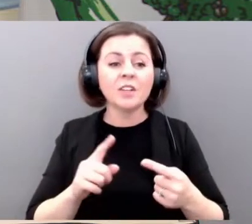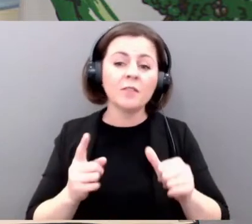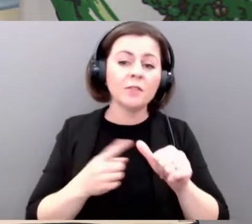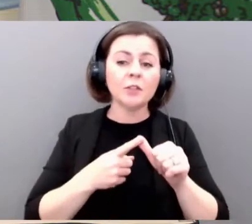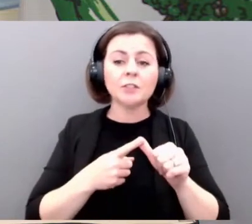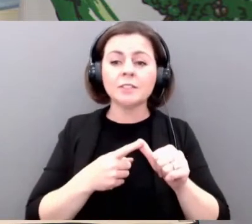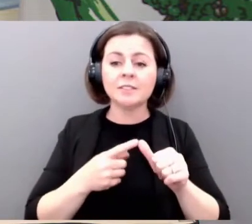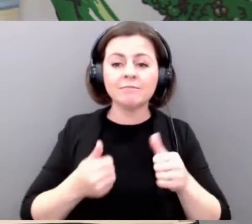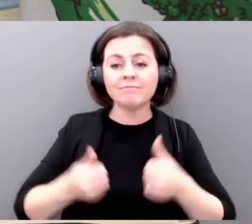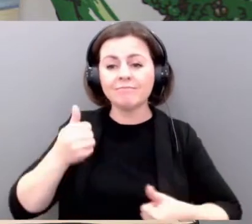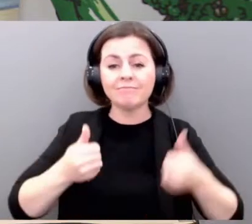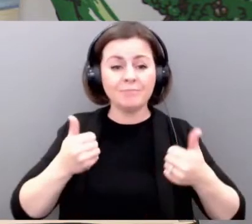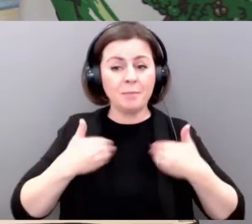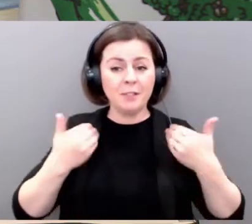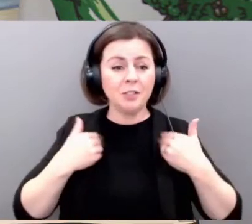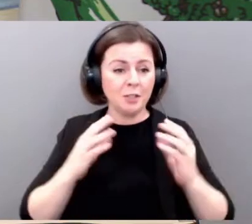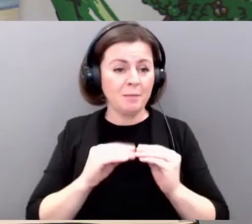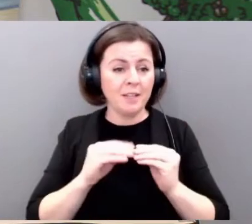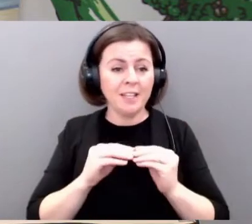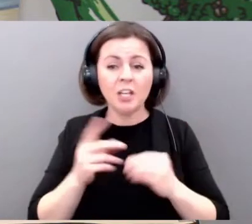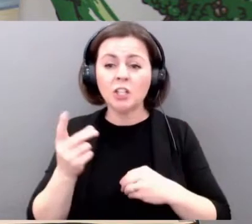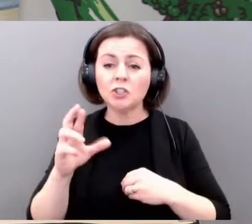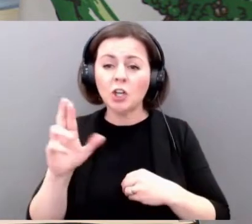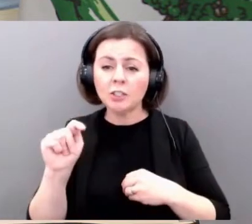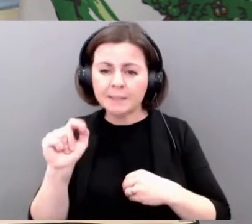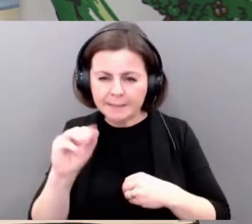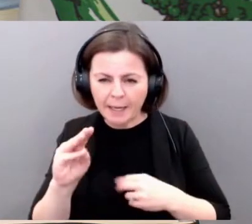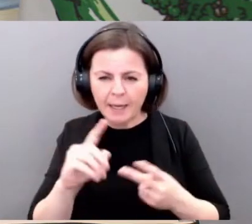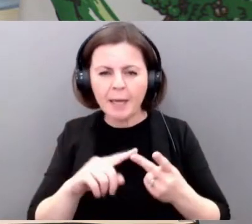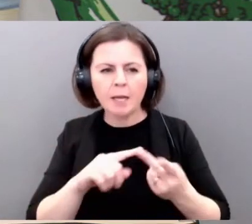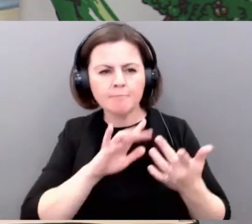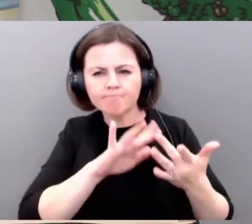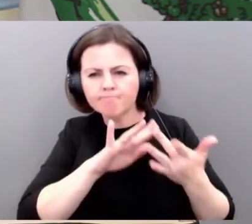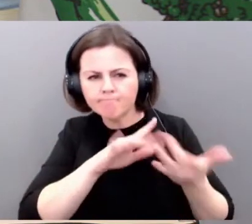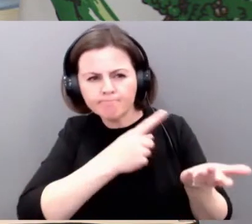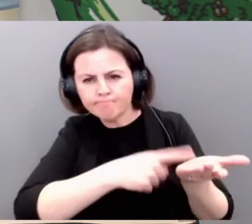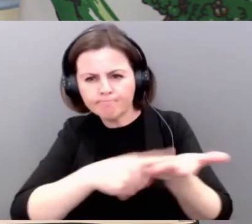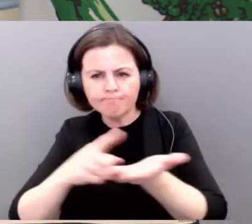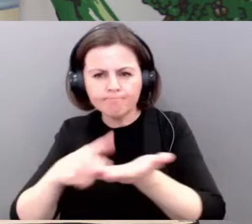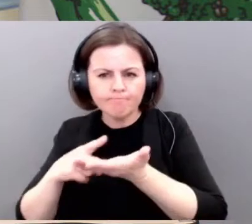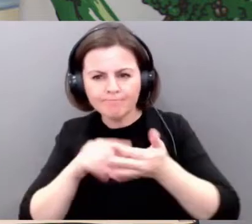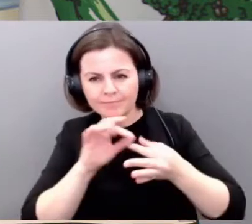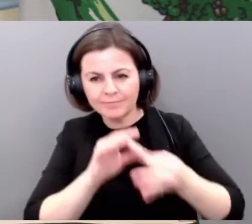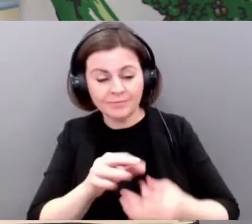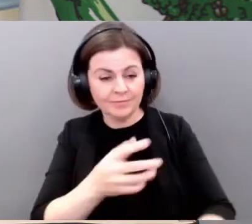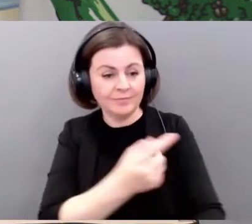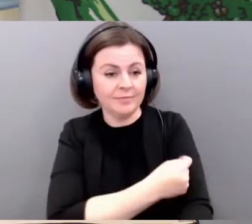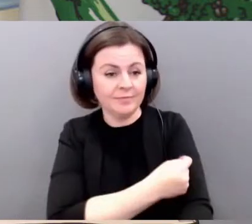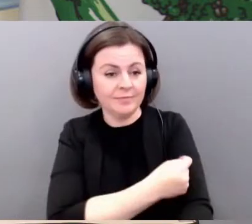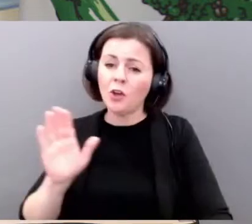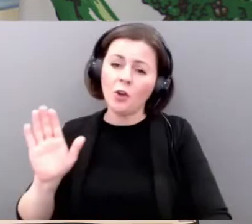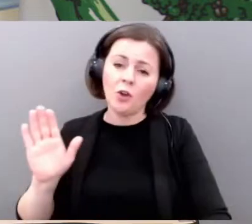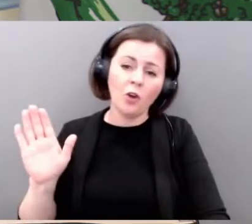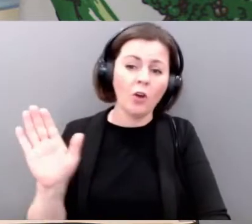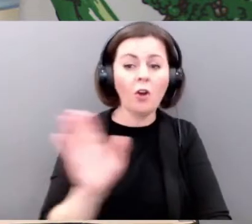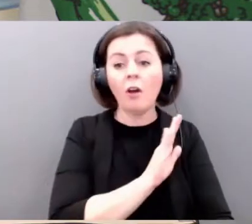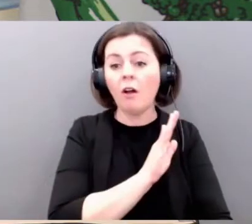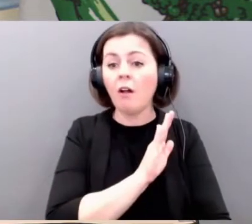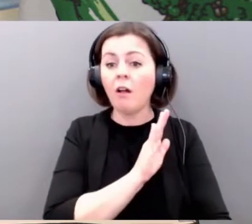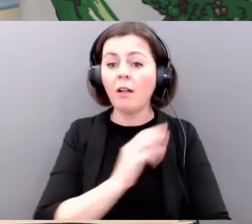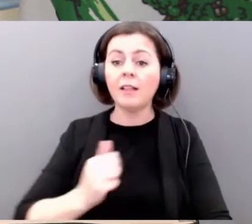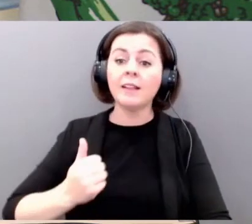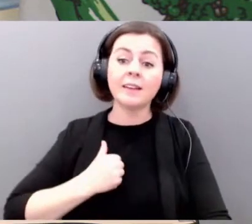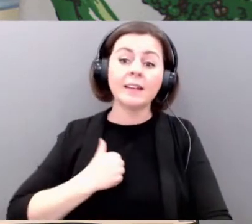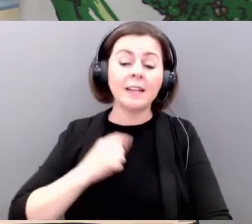talked in the morning with Dr. Tam and others about the vaccine. And it's across the board from all premiers that this is a